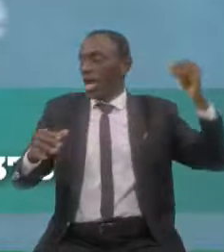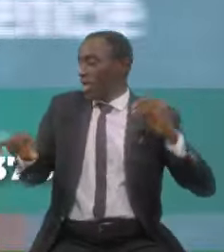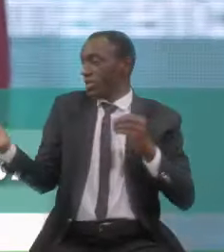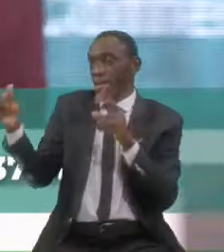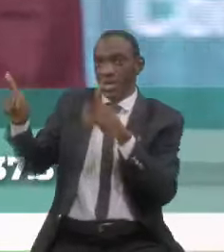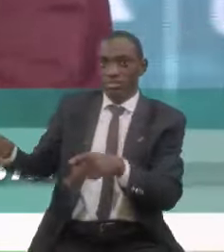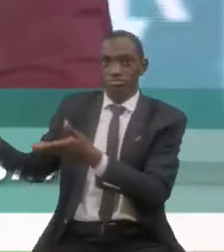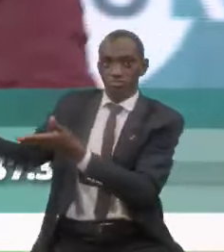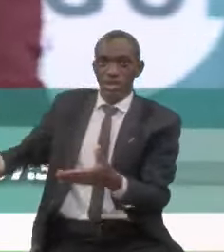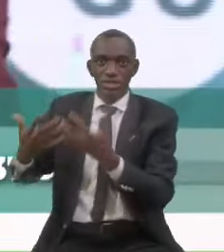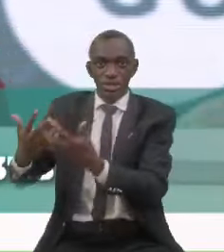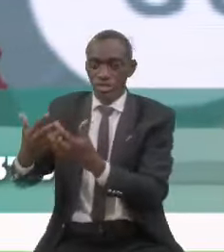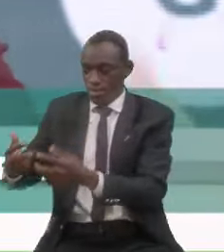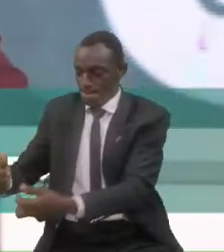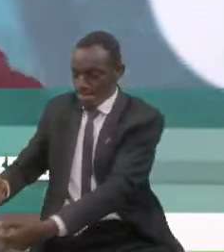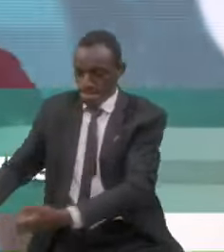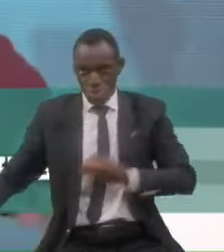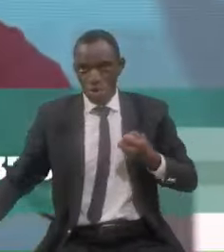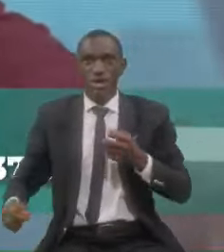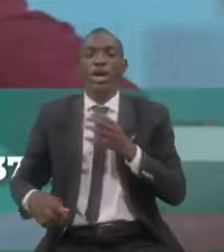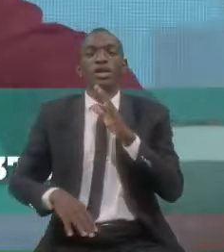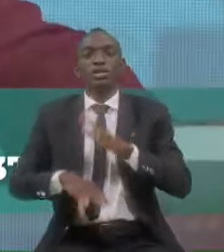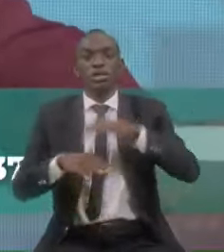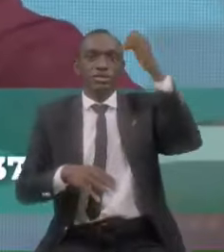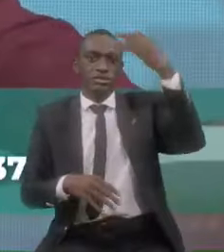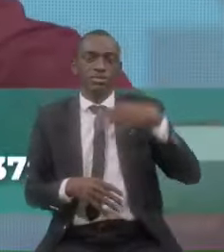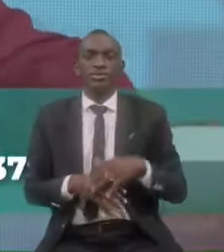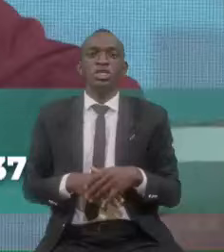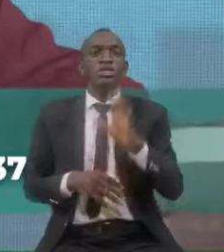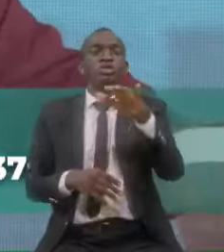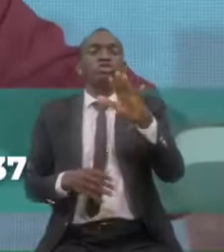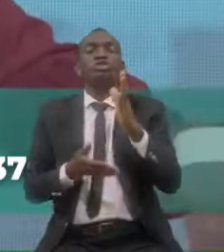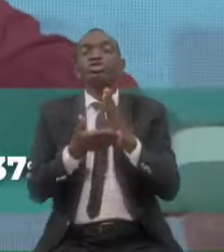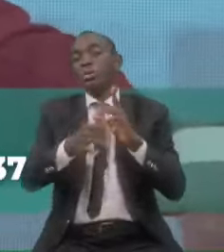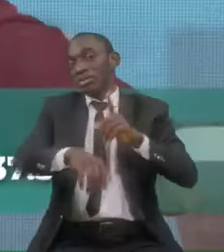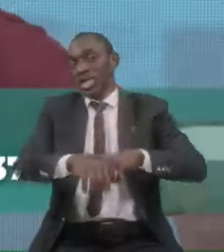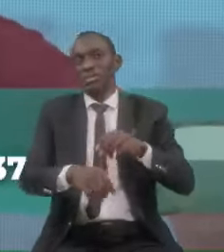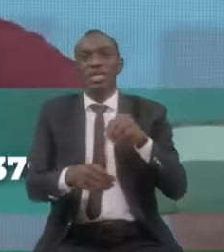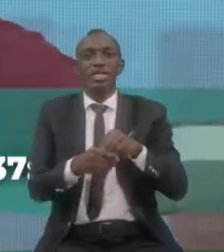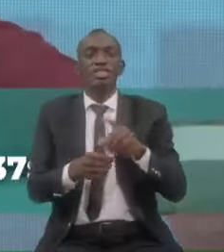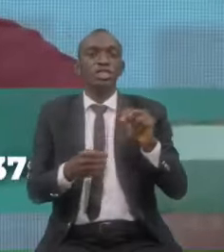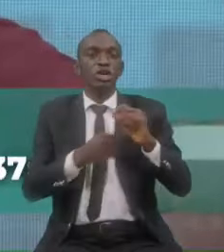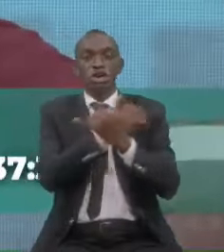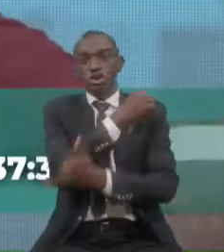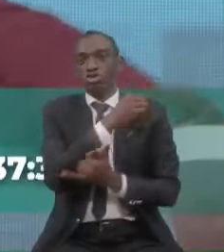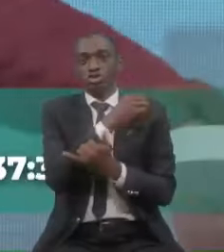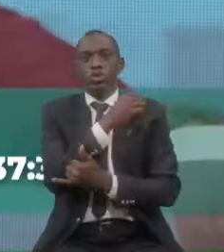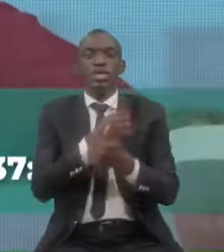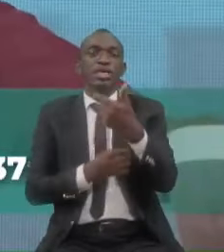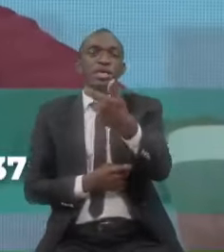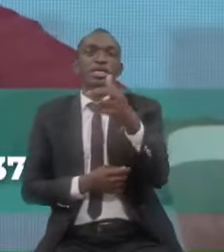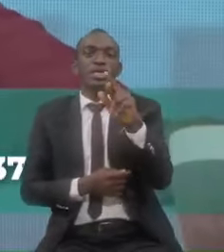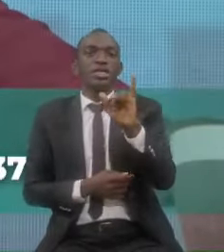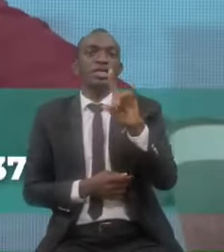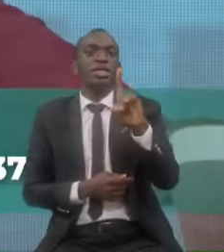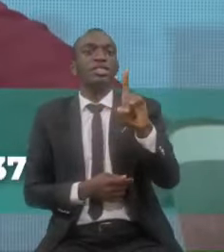country, the grid and all the things that bring electricity and light, the thing is shut